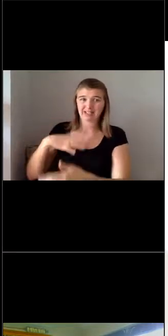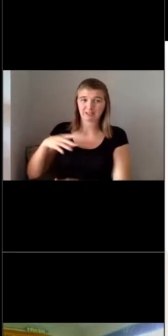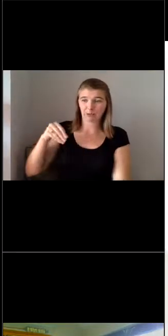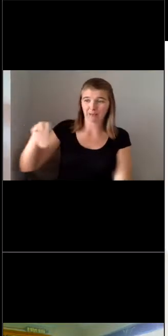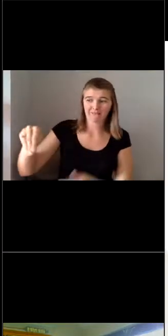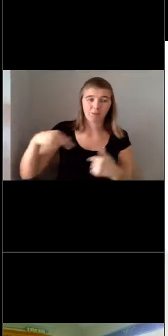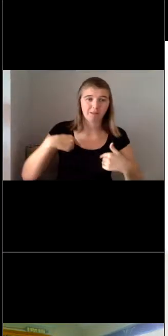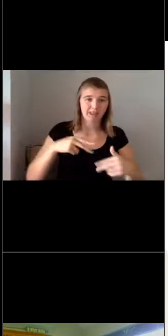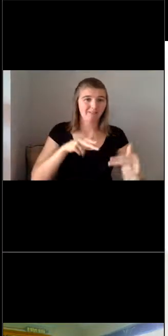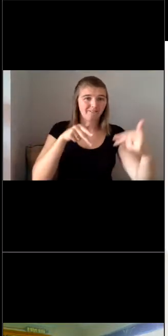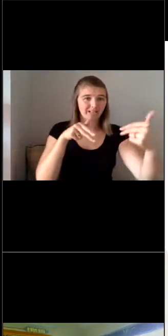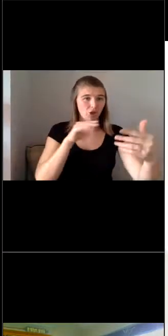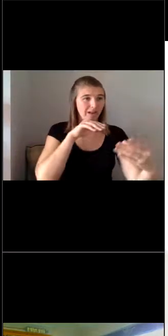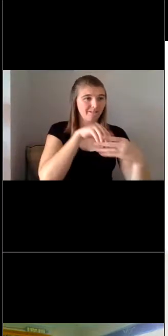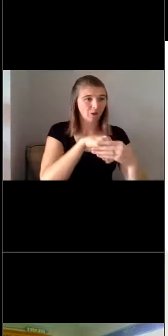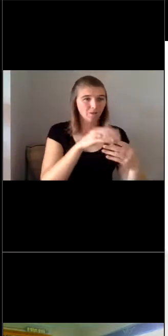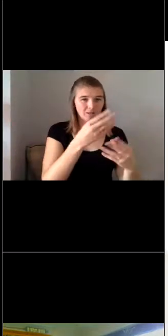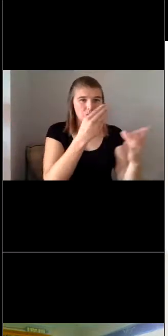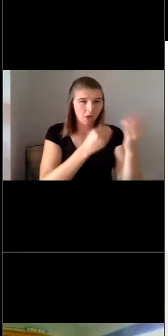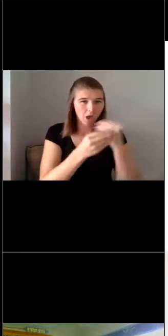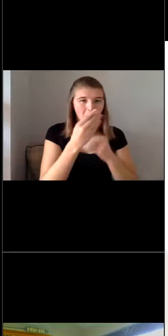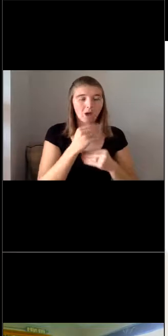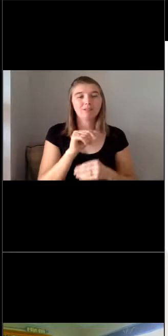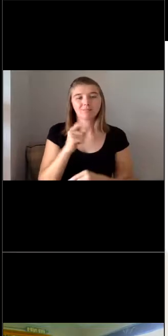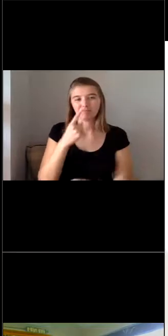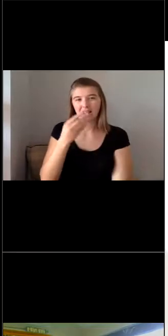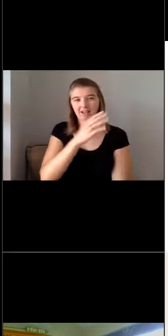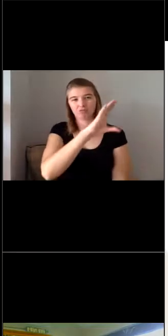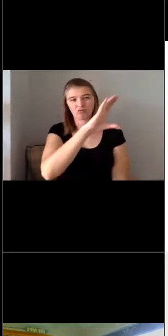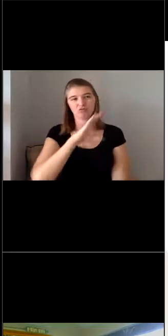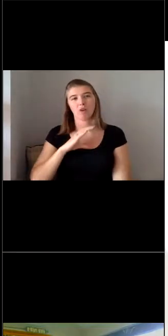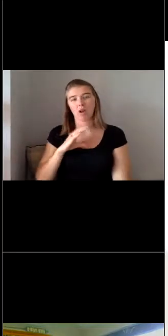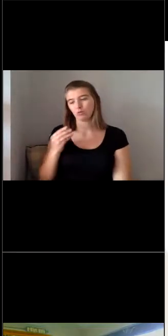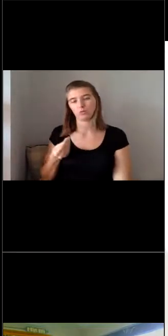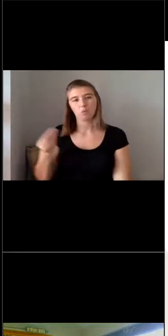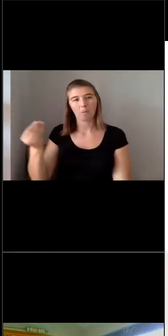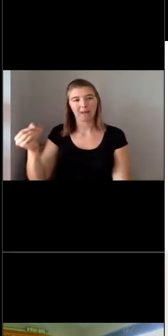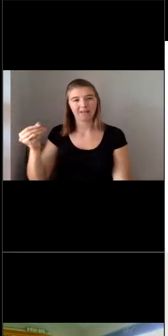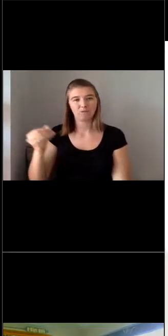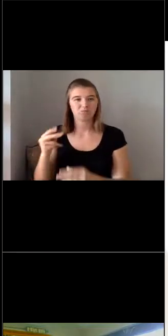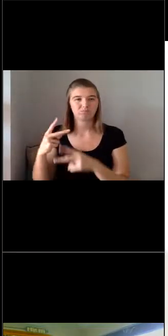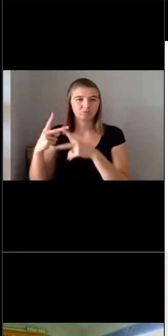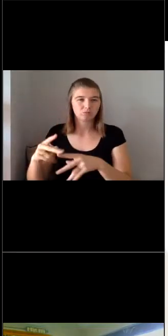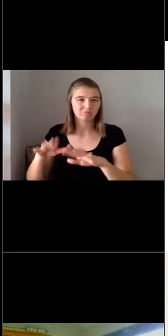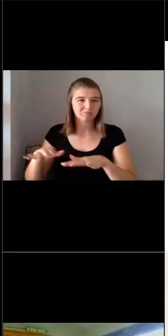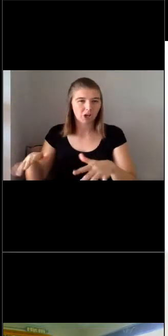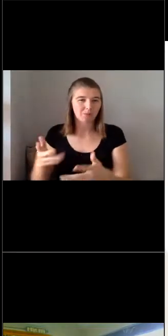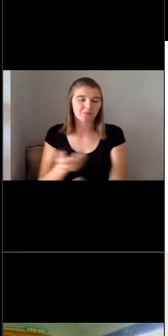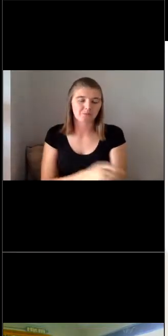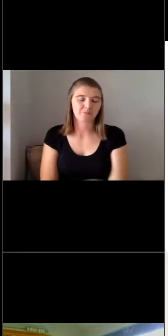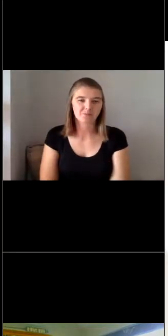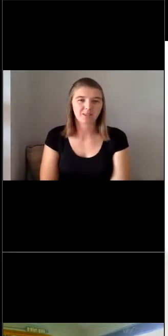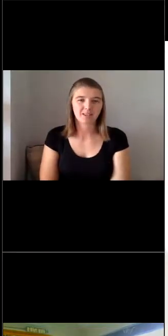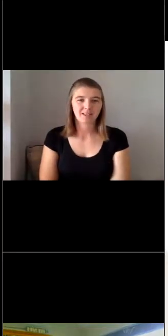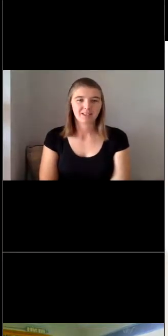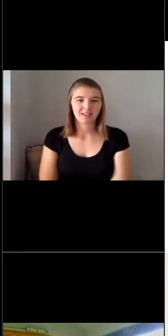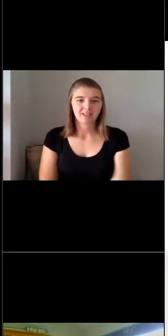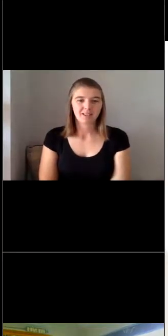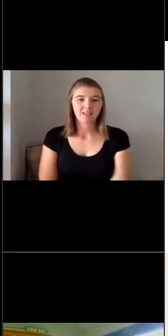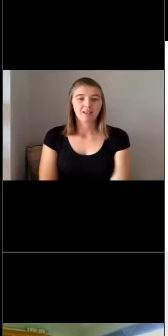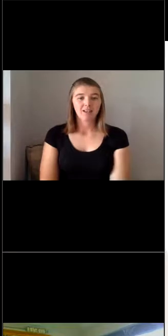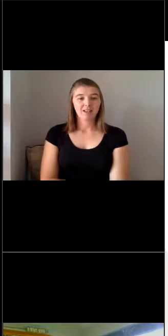of grants and support, financial support, that the RSC can offer. And with that in mind as well, you'll see at the bottom,